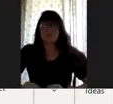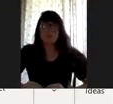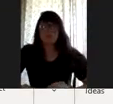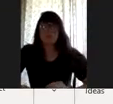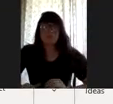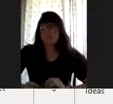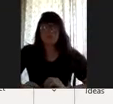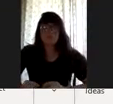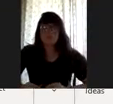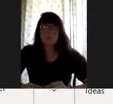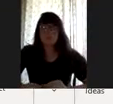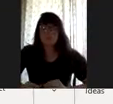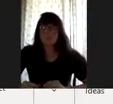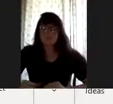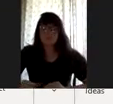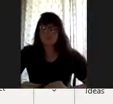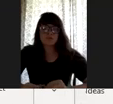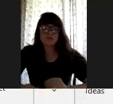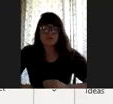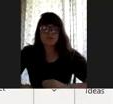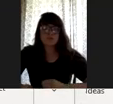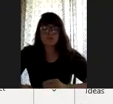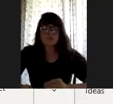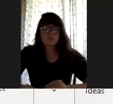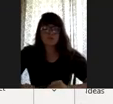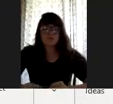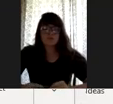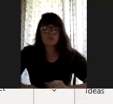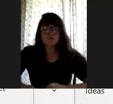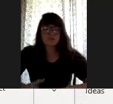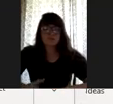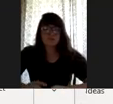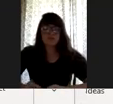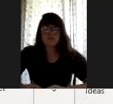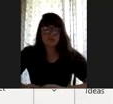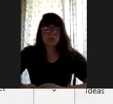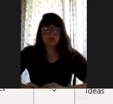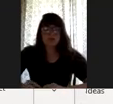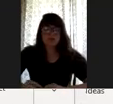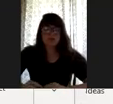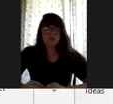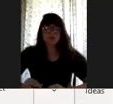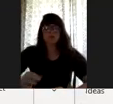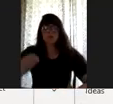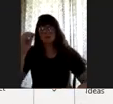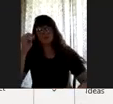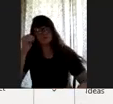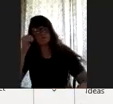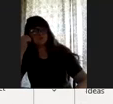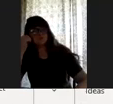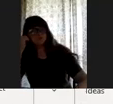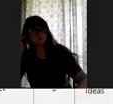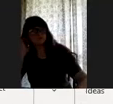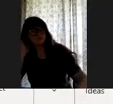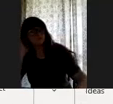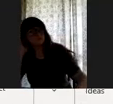However, each individual human has to make a choice to receive that, and therefore they accept that